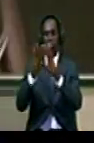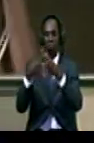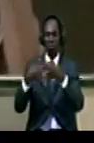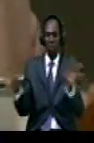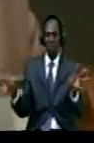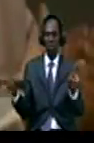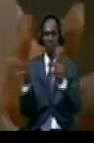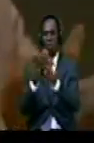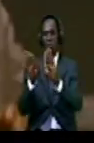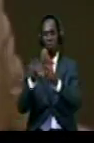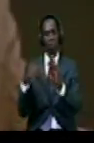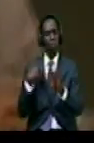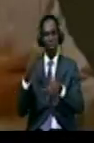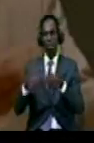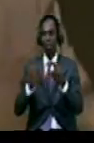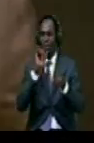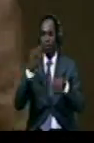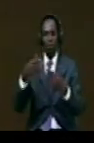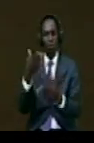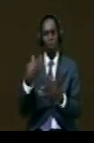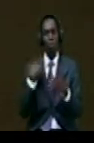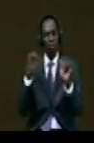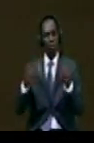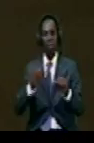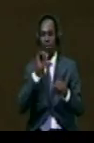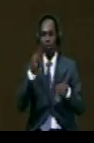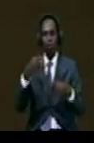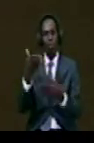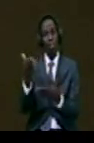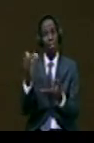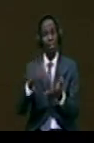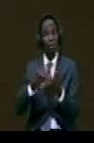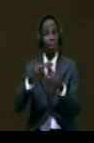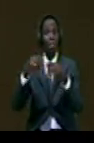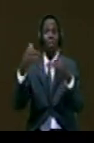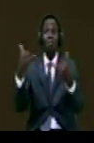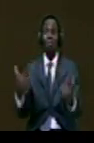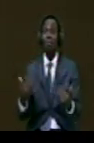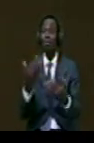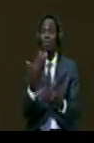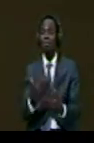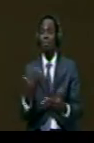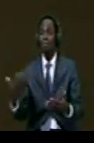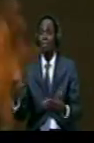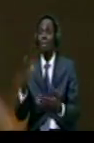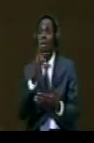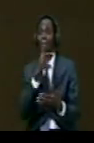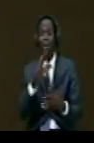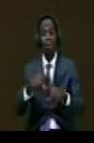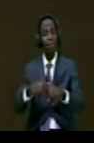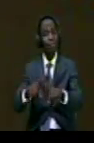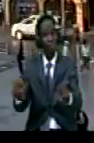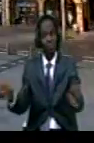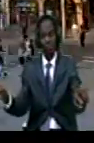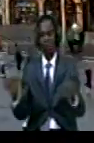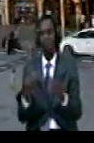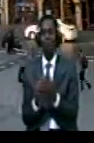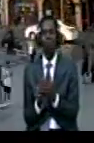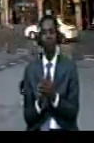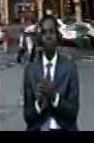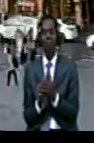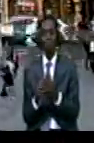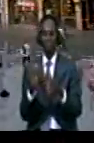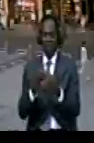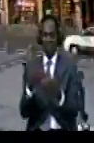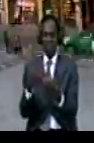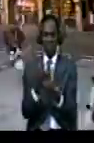doors, we cannot go there, we couldn't go there again. But now things are different in the